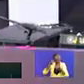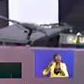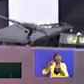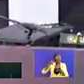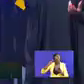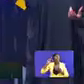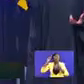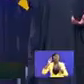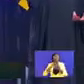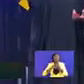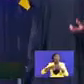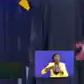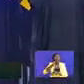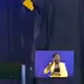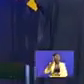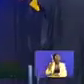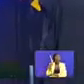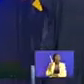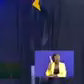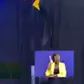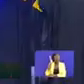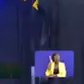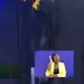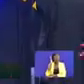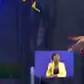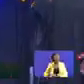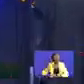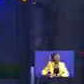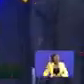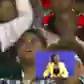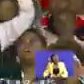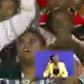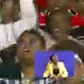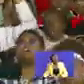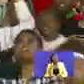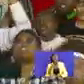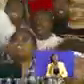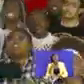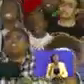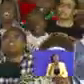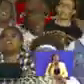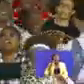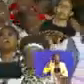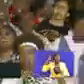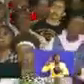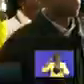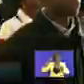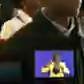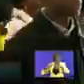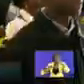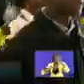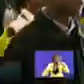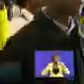Bond glory to God I hear the I hear